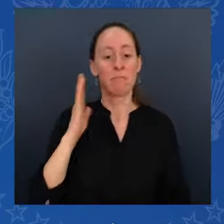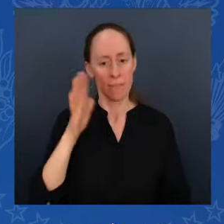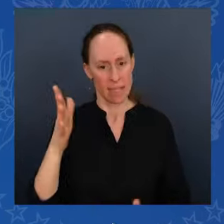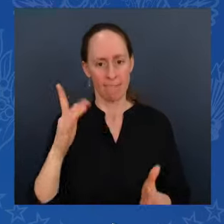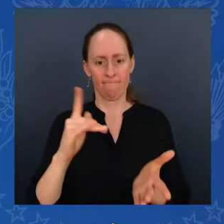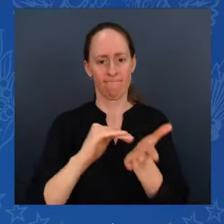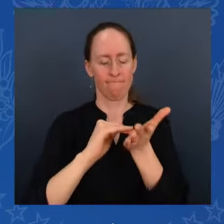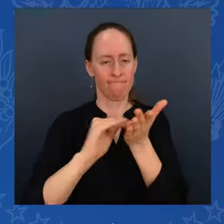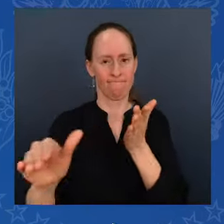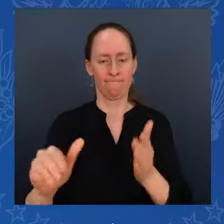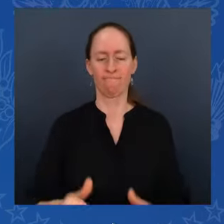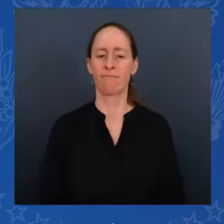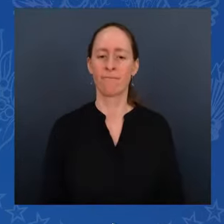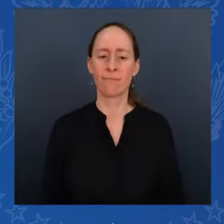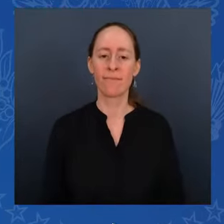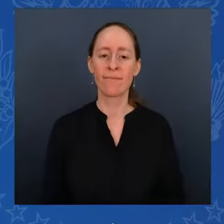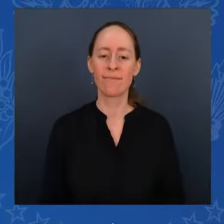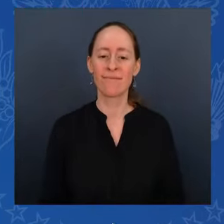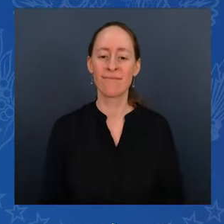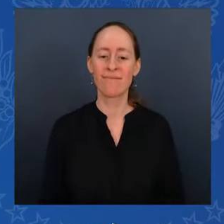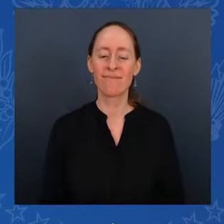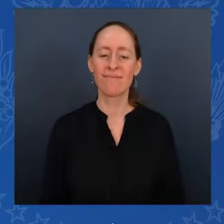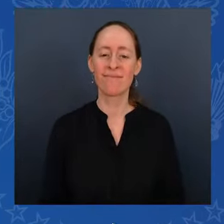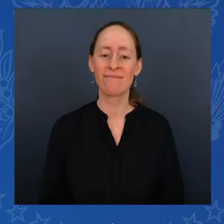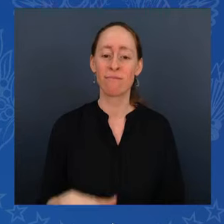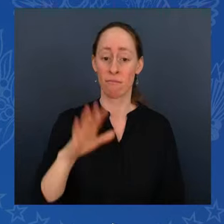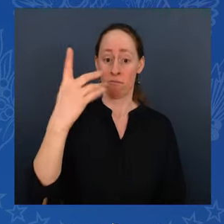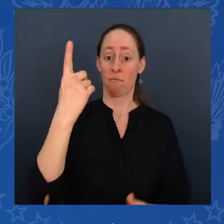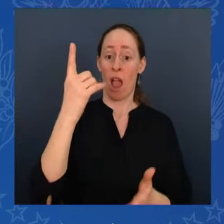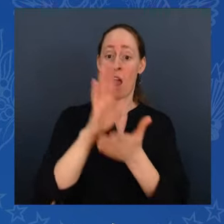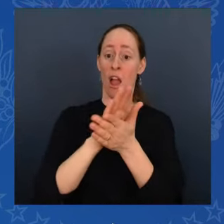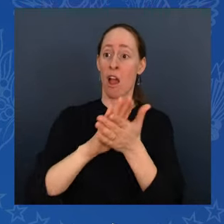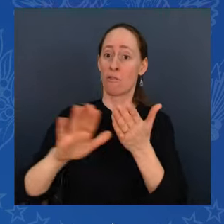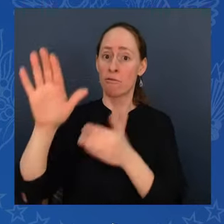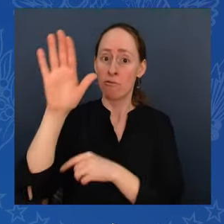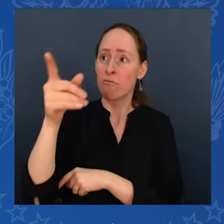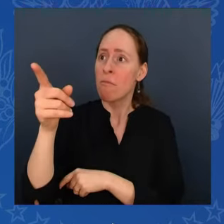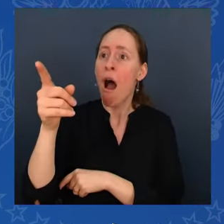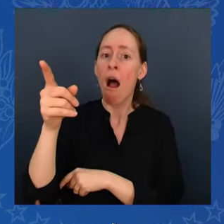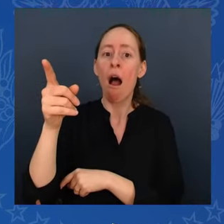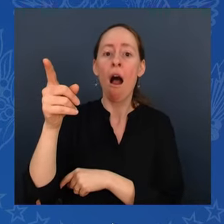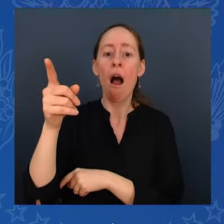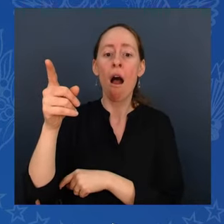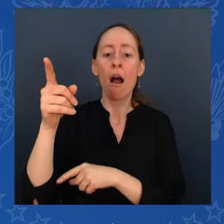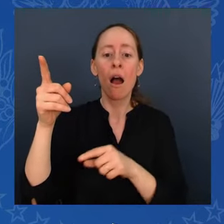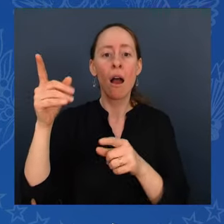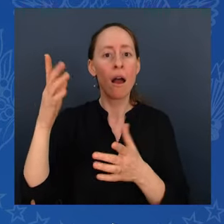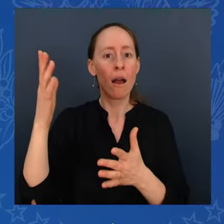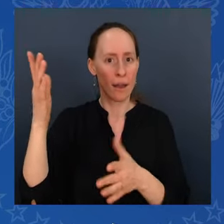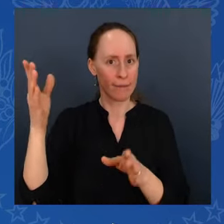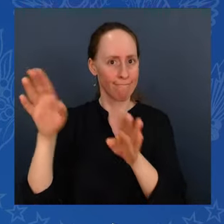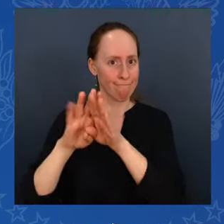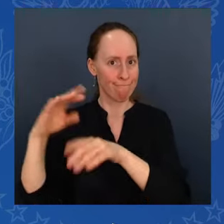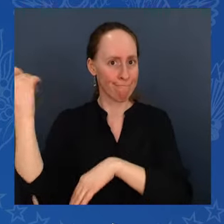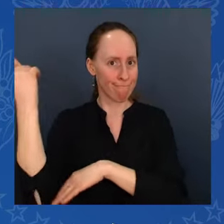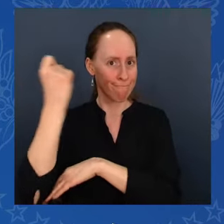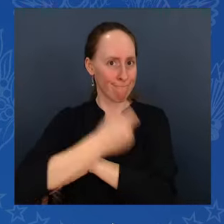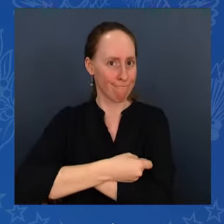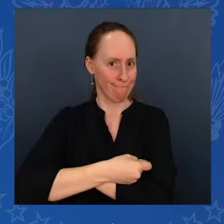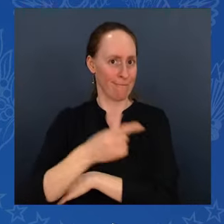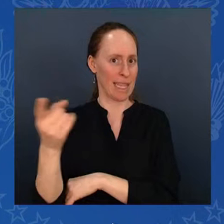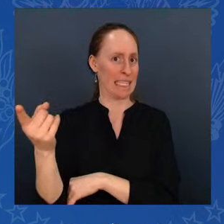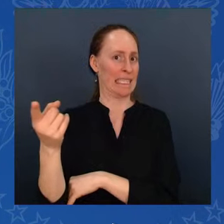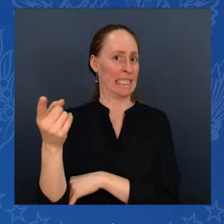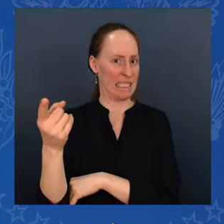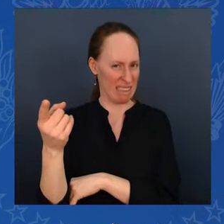one of those colleges was closed. I won't mention it. And finally, the Department of Education will propose a new rule to